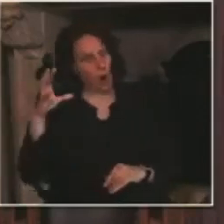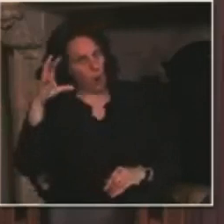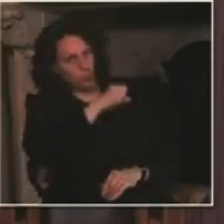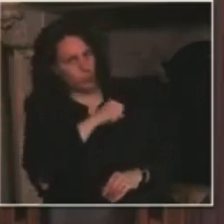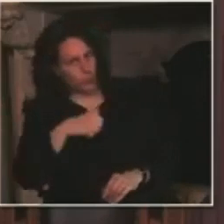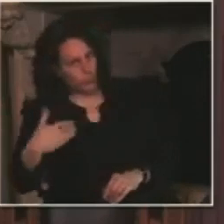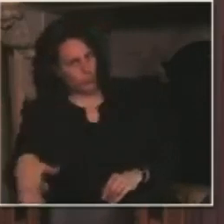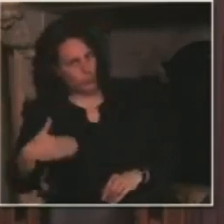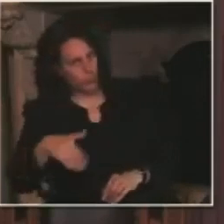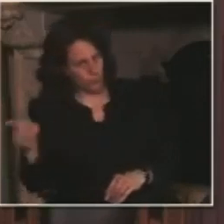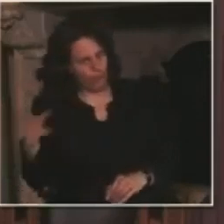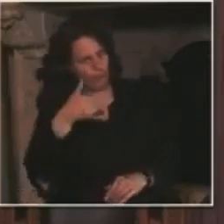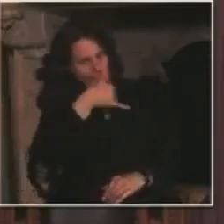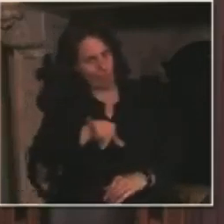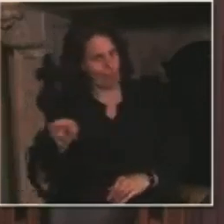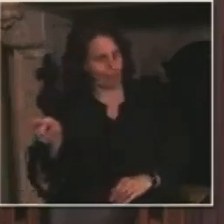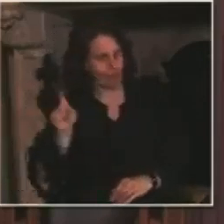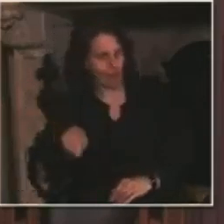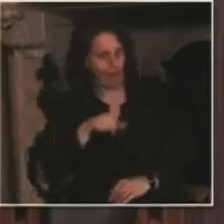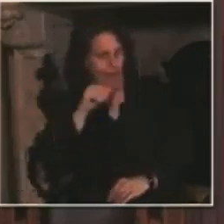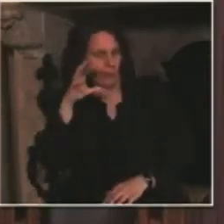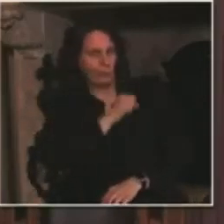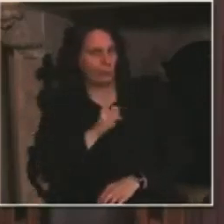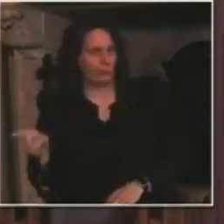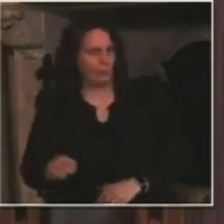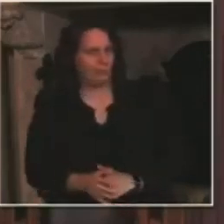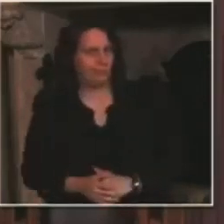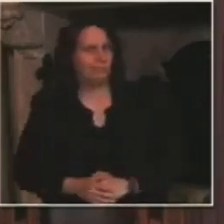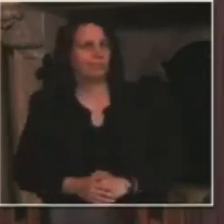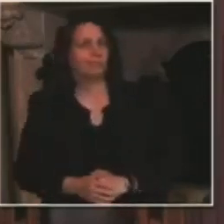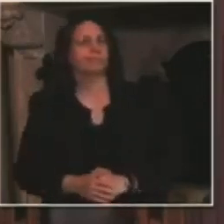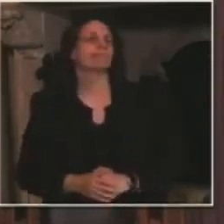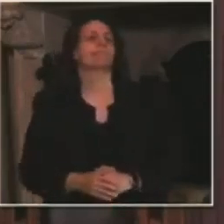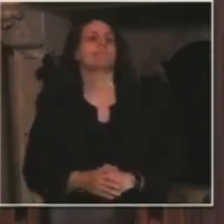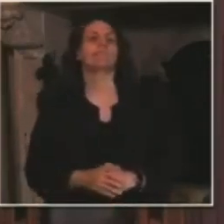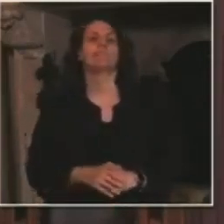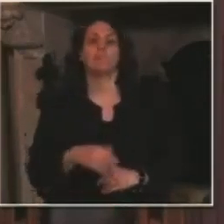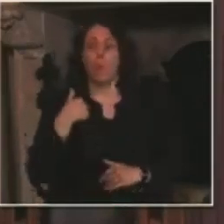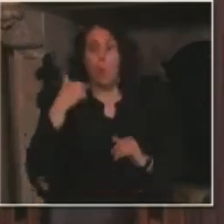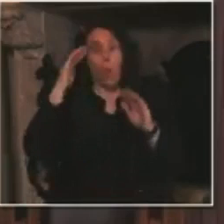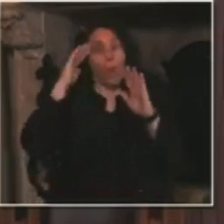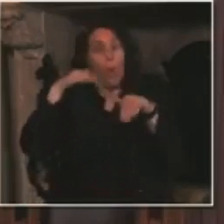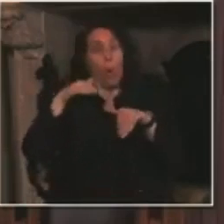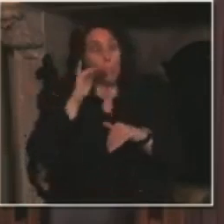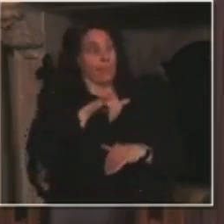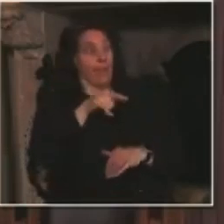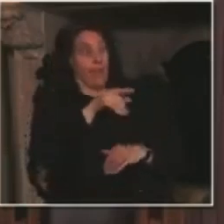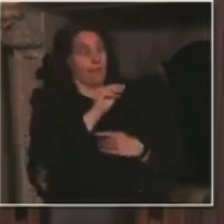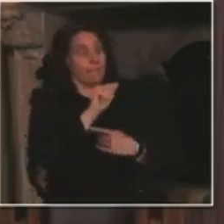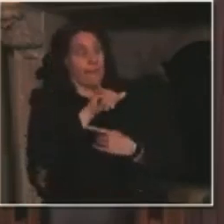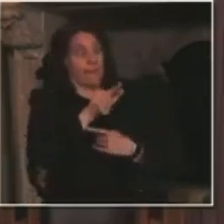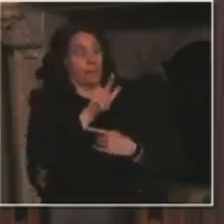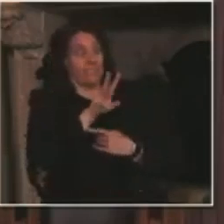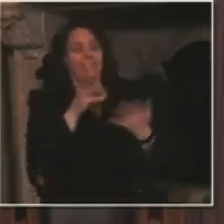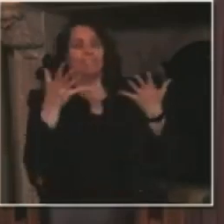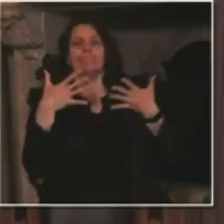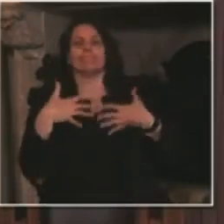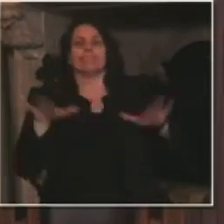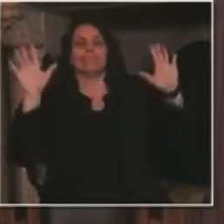do we hope that it doesn't go beyond this date? Absolutely. But there was no indication in that letter that we're going to extend